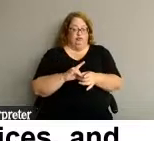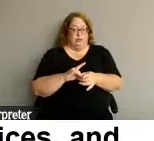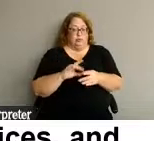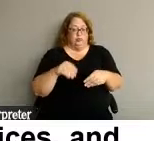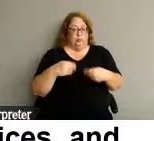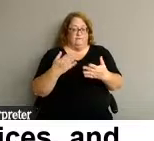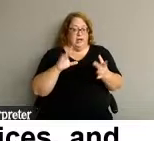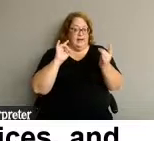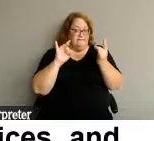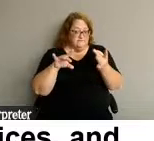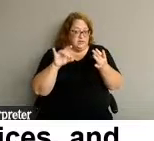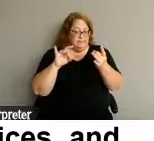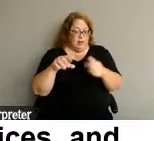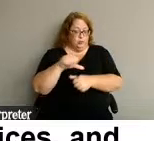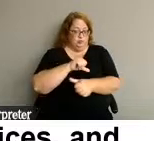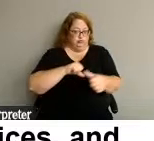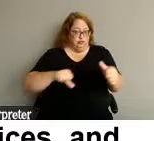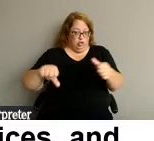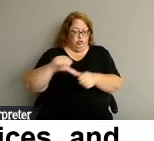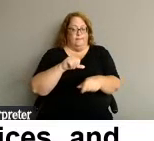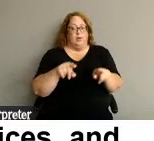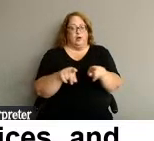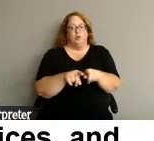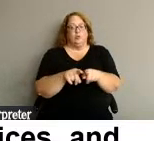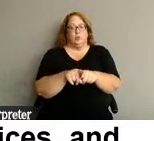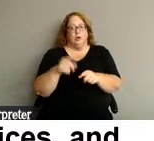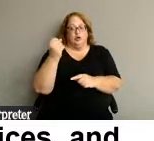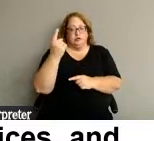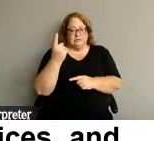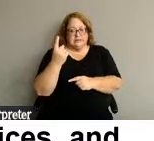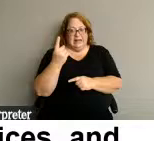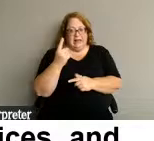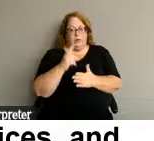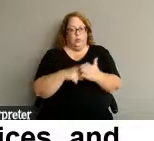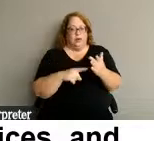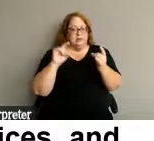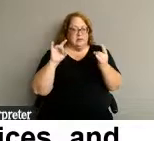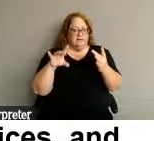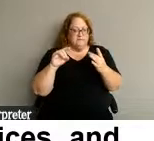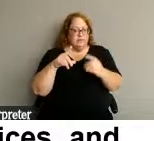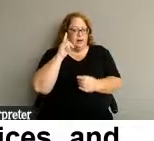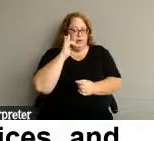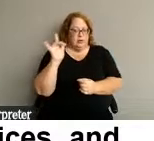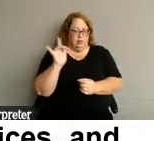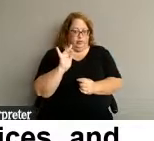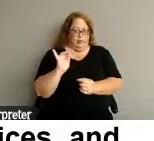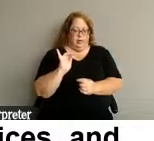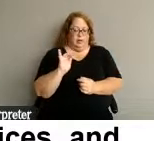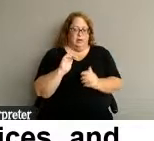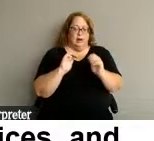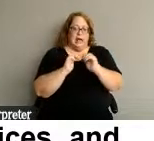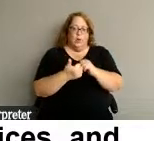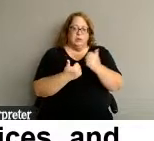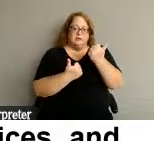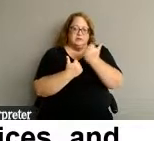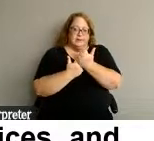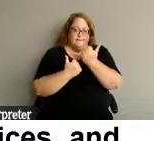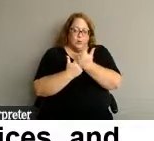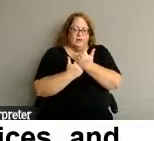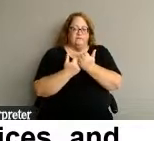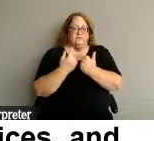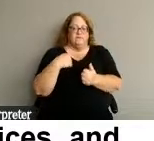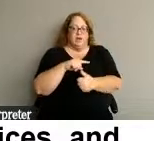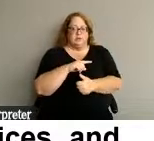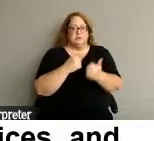provide feedback to each other, but to also understand what does that feedback look like and how is it supportive of